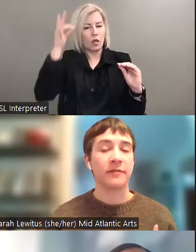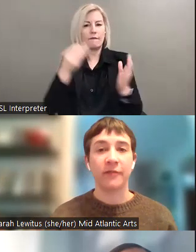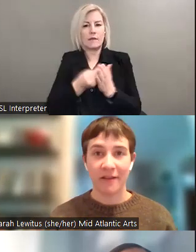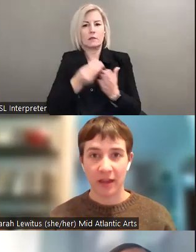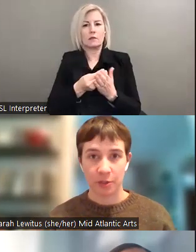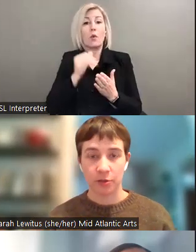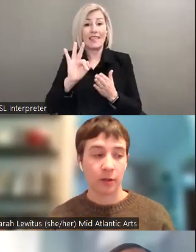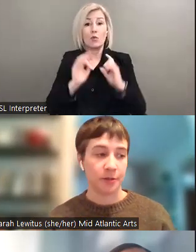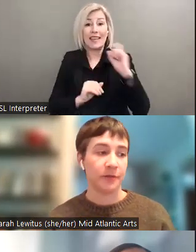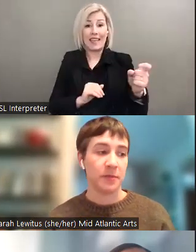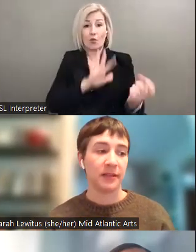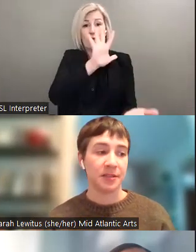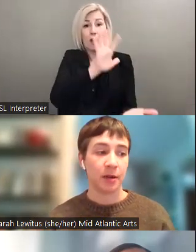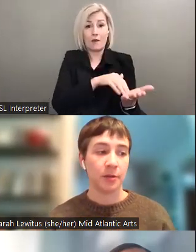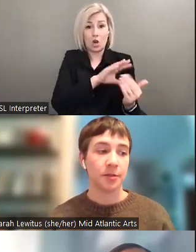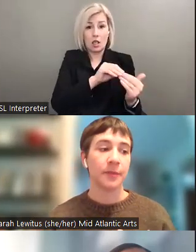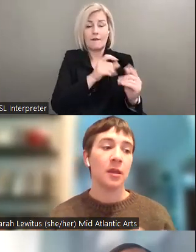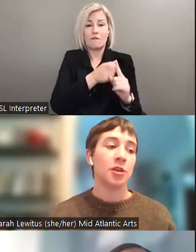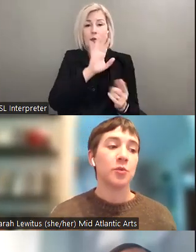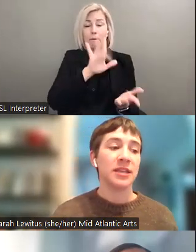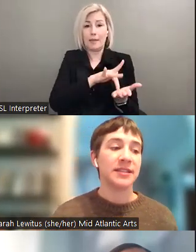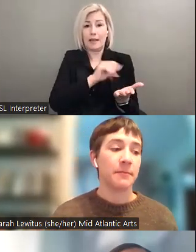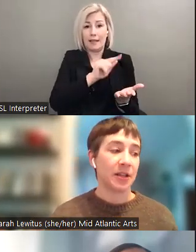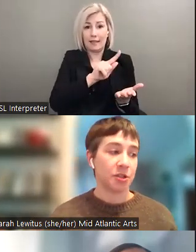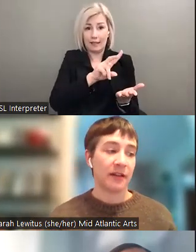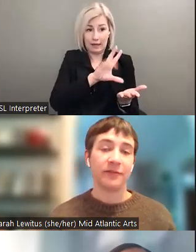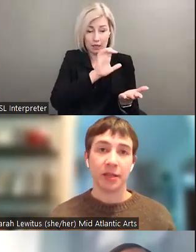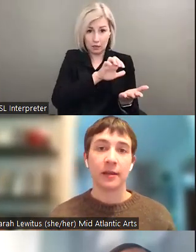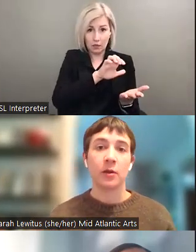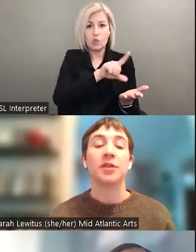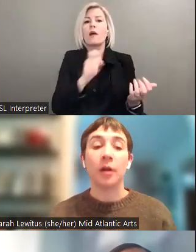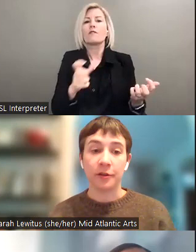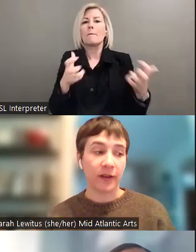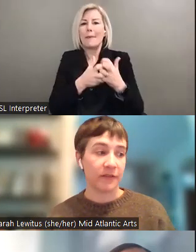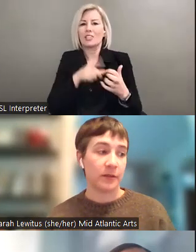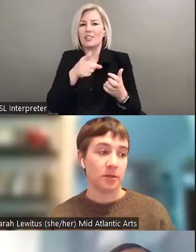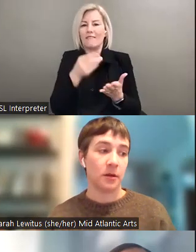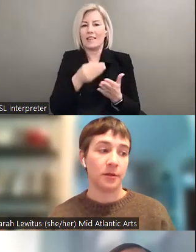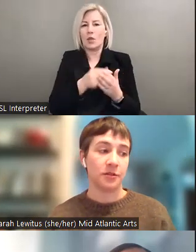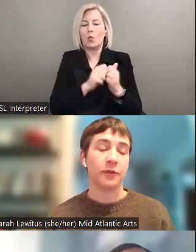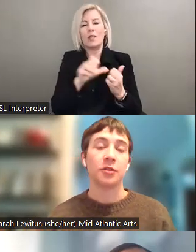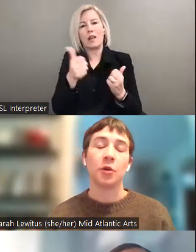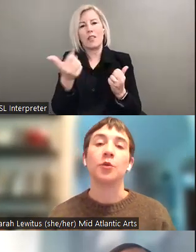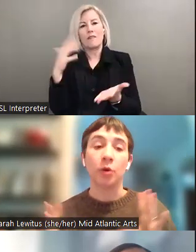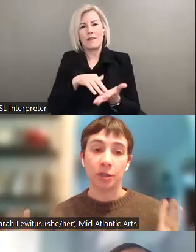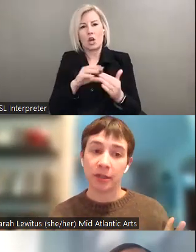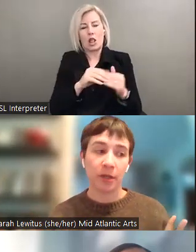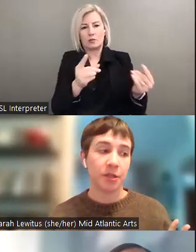were awarded $5,000 from MidAtlantic Arts, you would need to match that funding with another $5,000 for